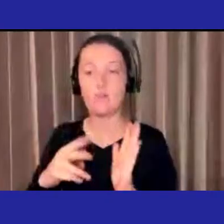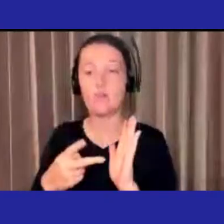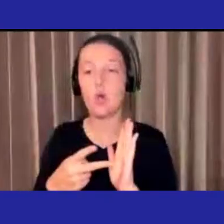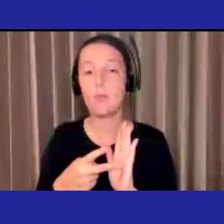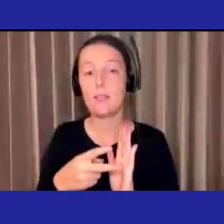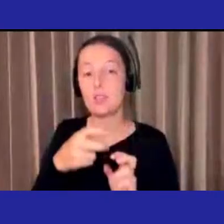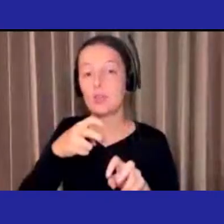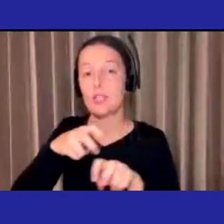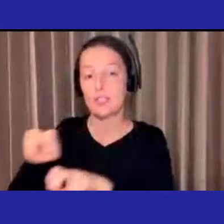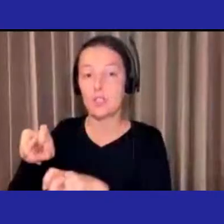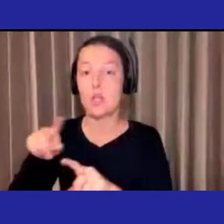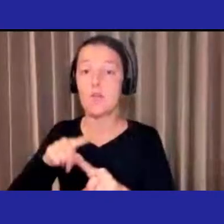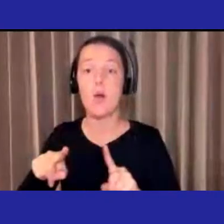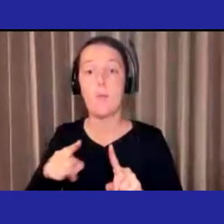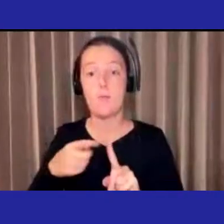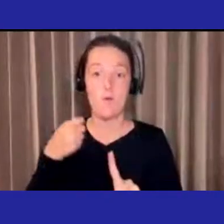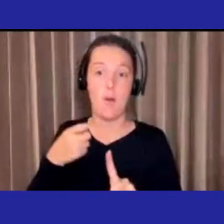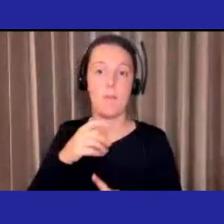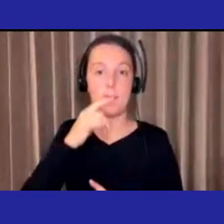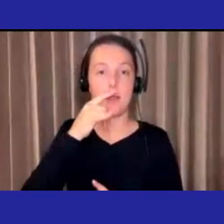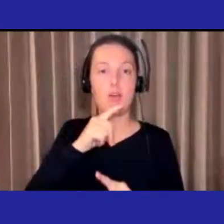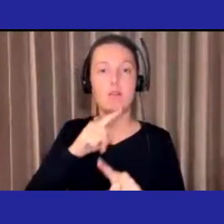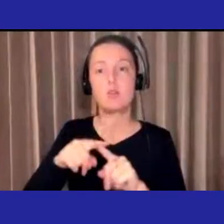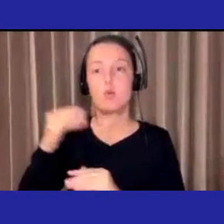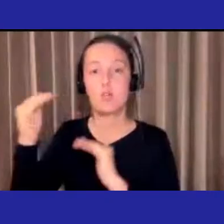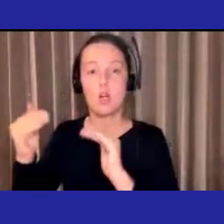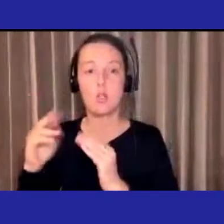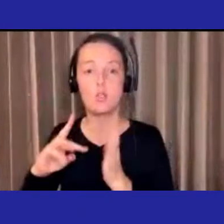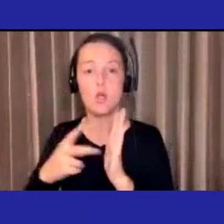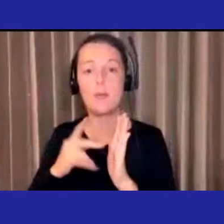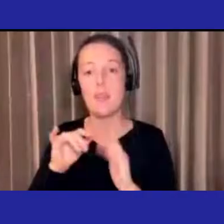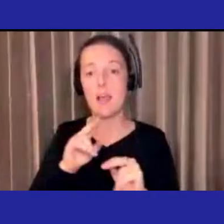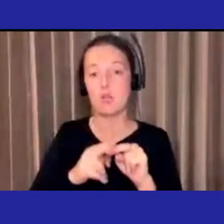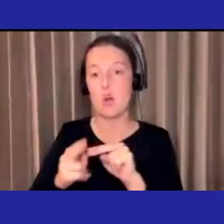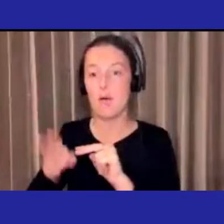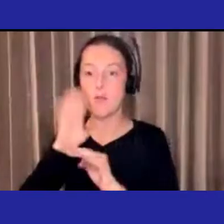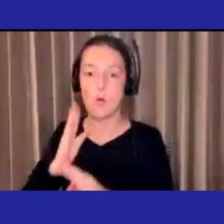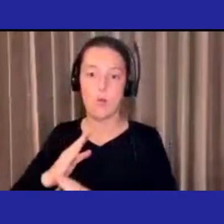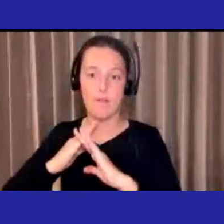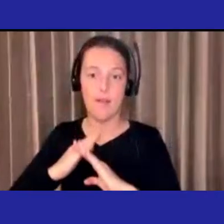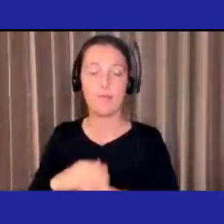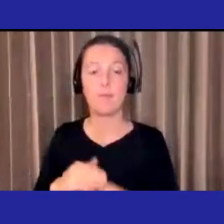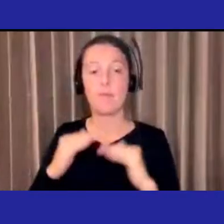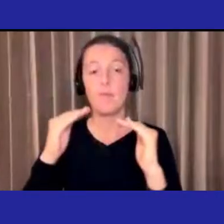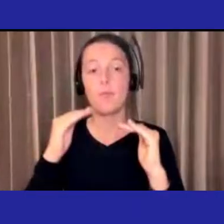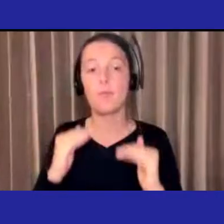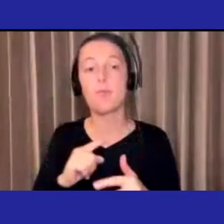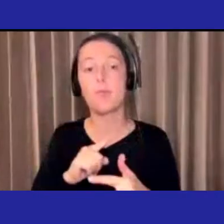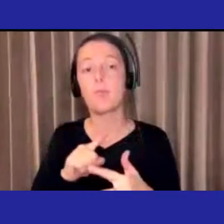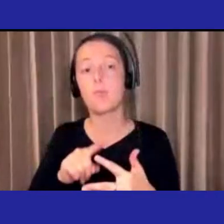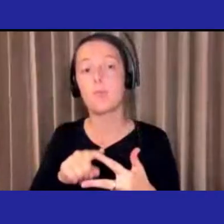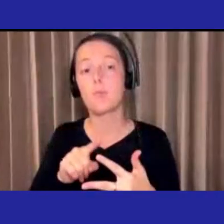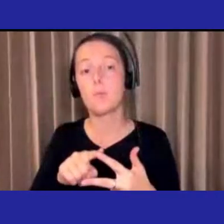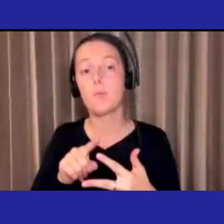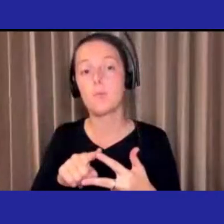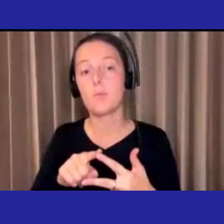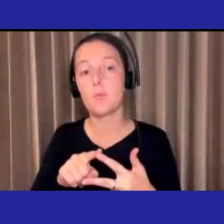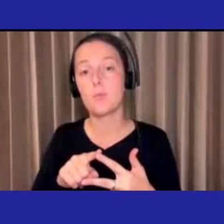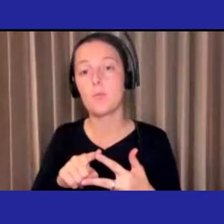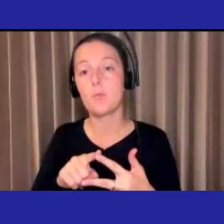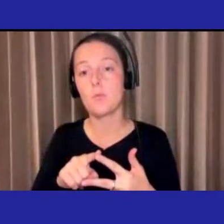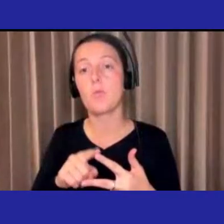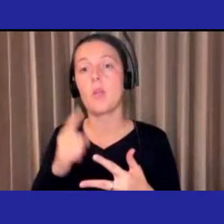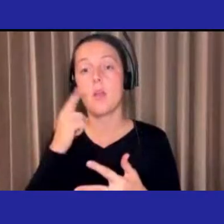prevent that drop off that we're seeing in that transition time period. And then to have patients, for them to have access